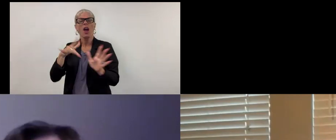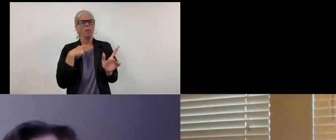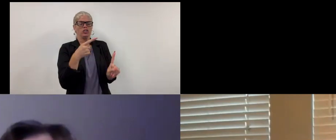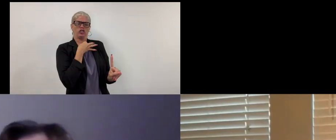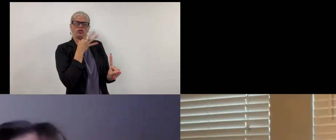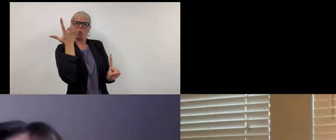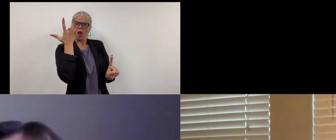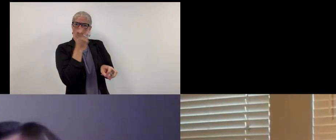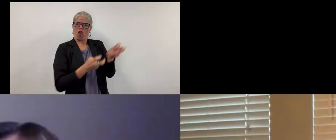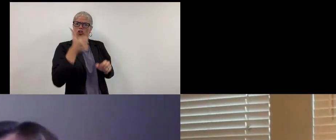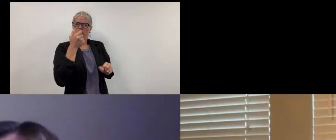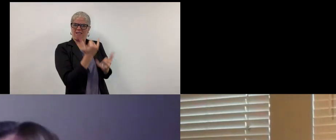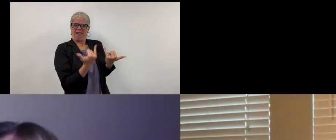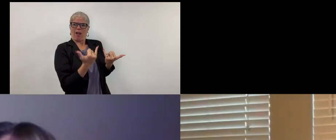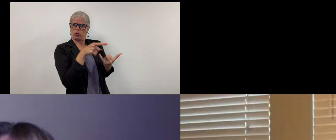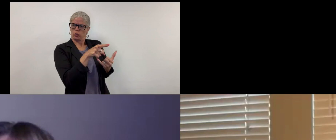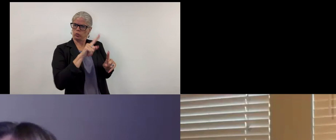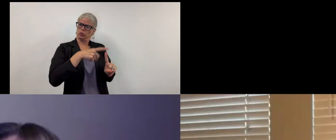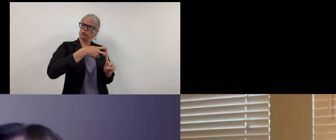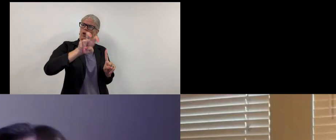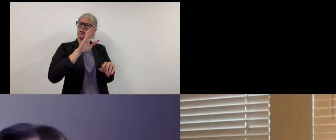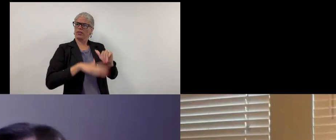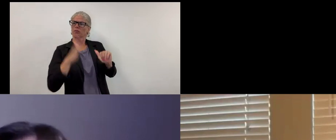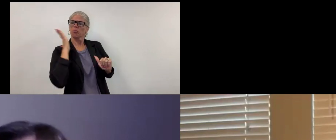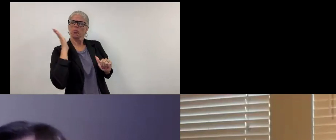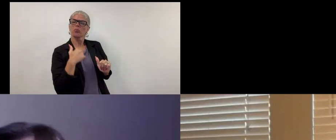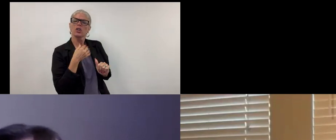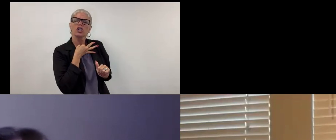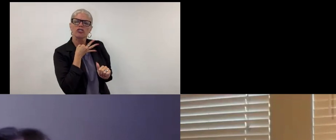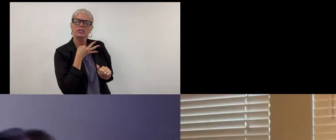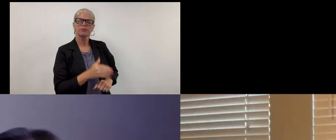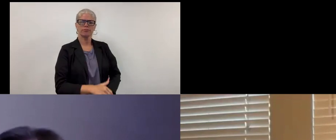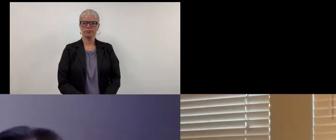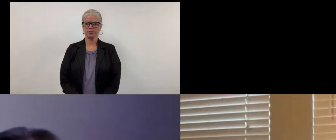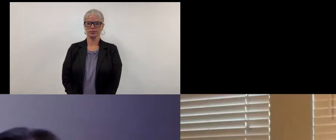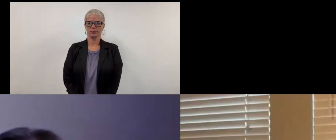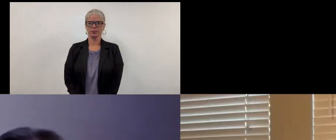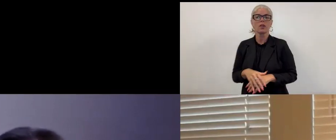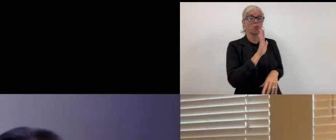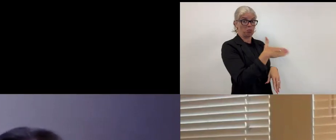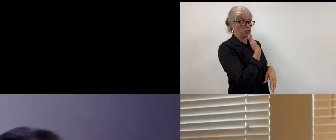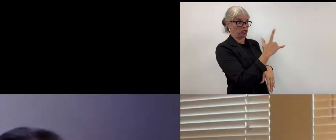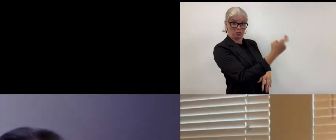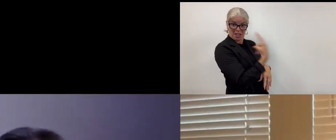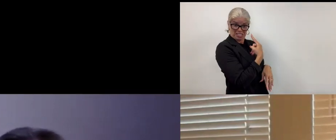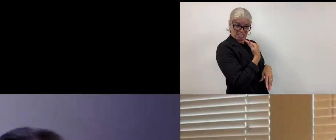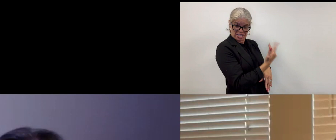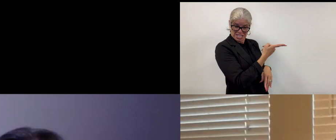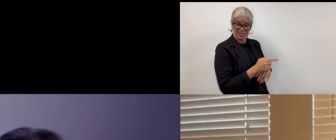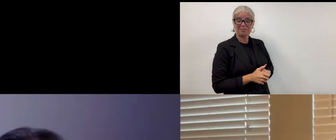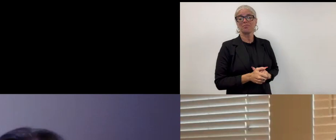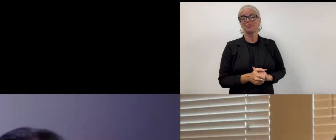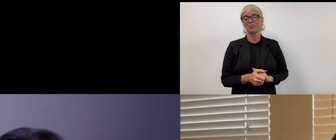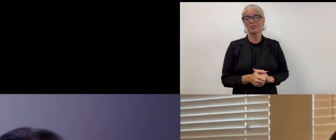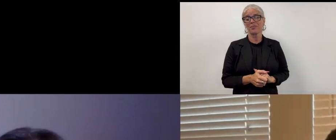getting into vehicles or some kind of transportation? Why is it more difficult? That's a great